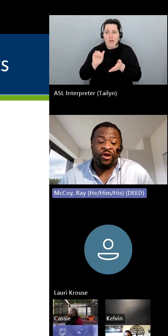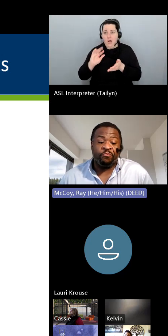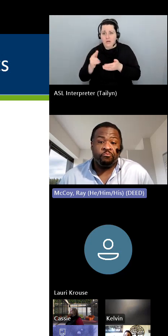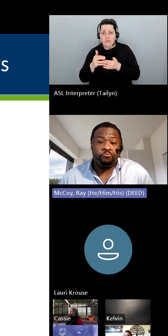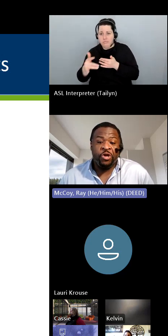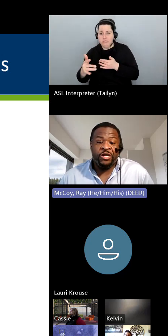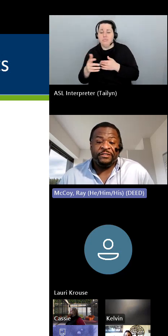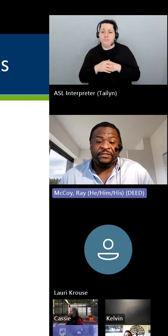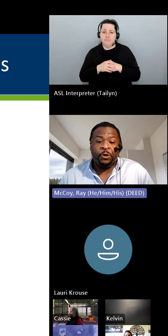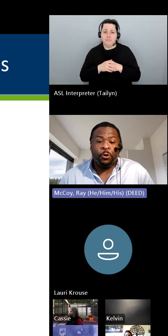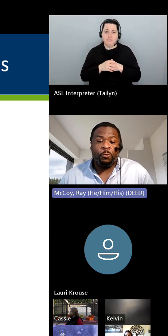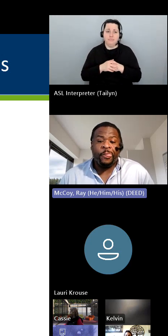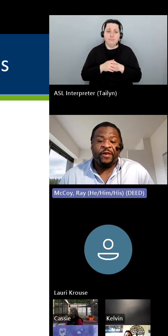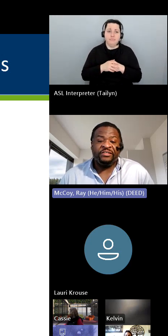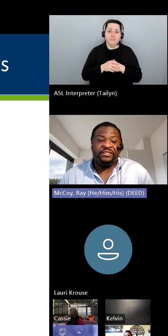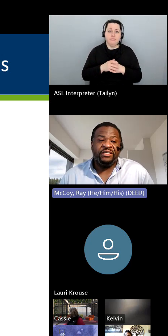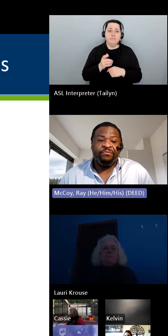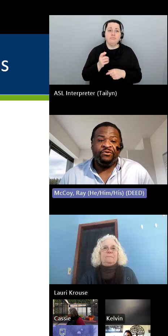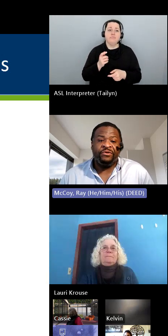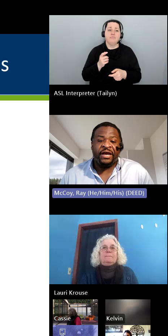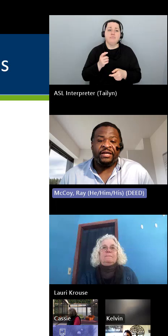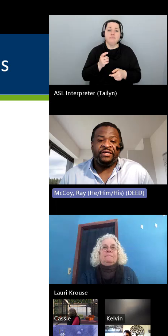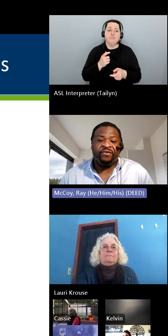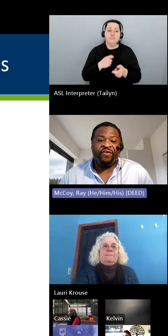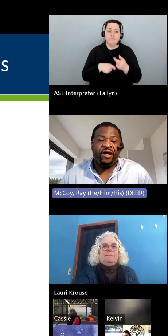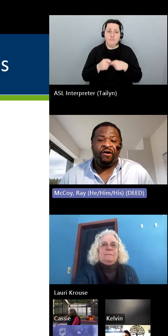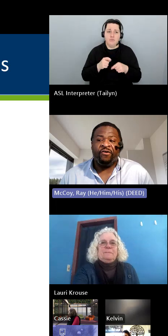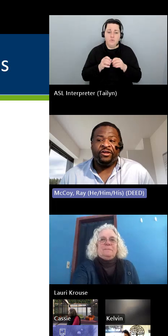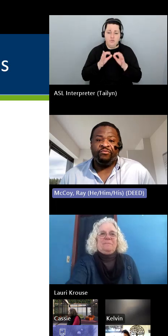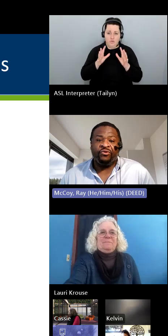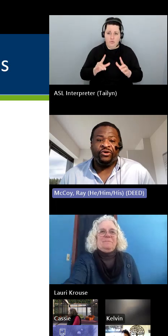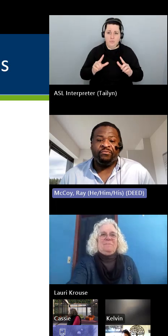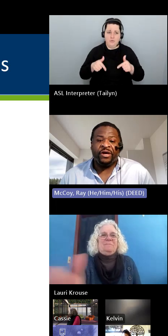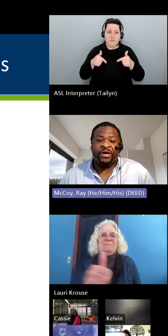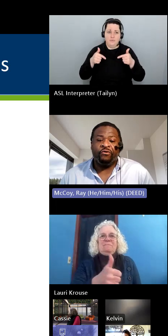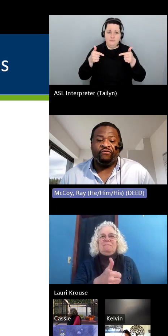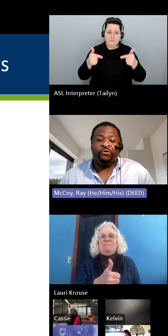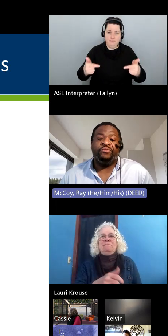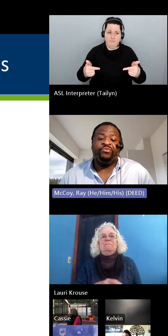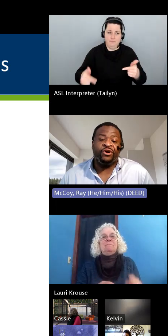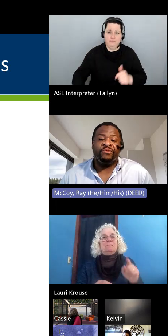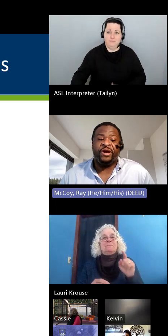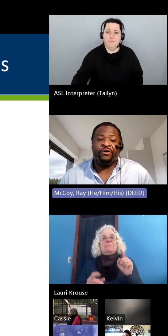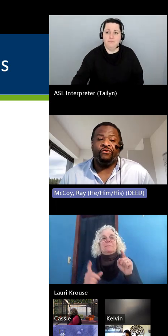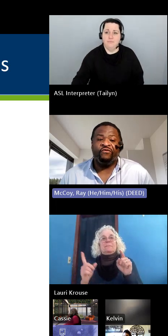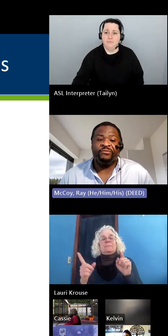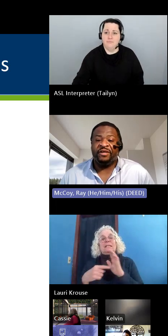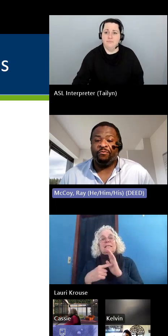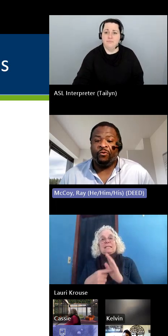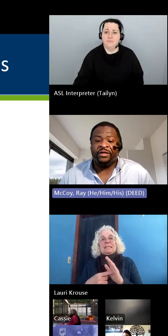forth, right? So just to give you an idea of how an employee might go or an employer might go from step